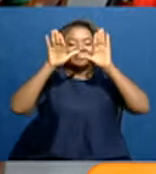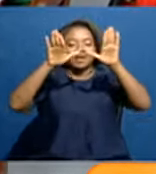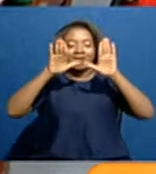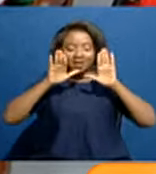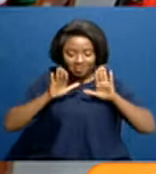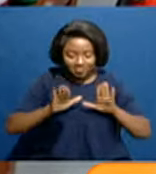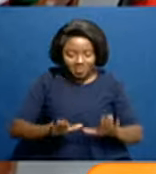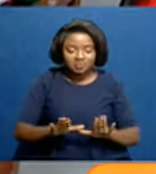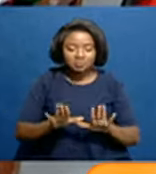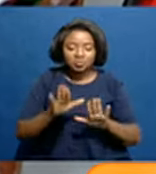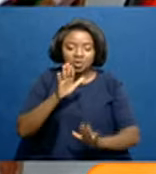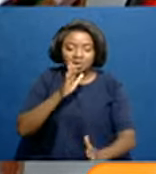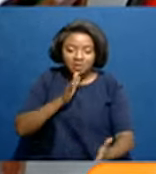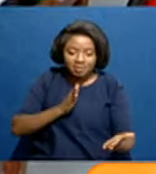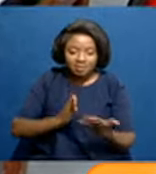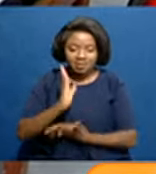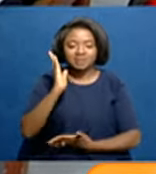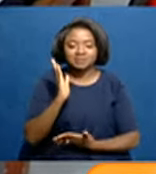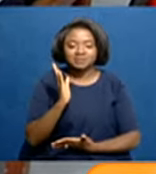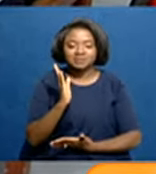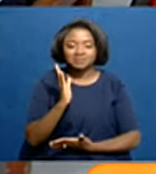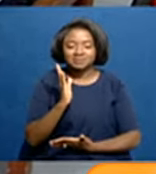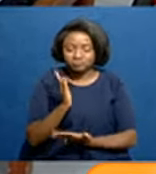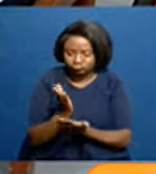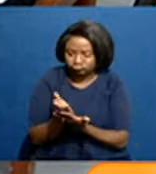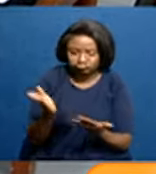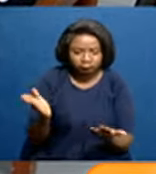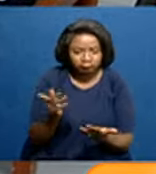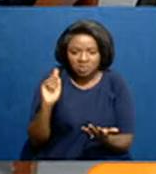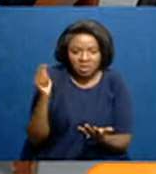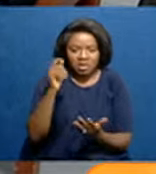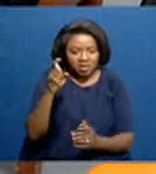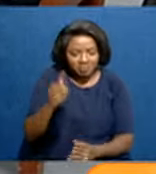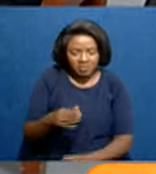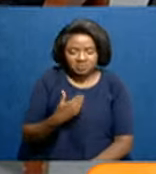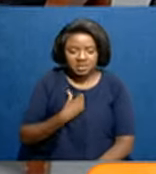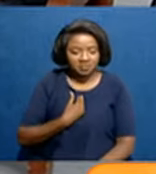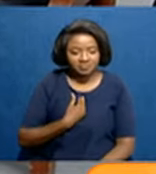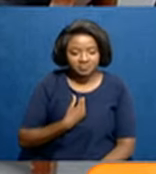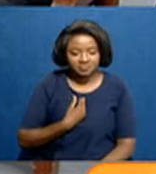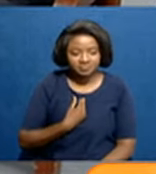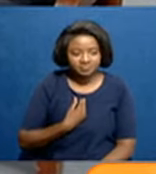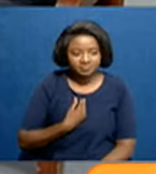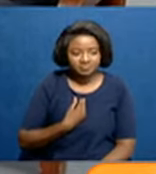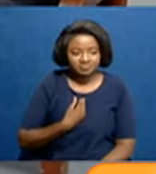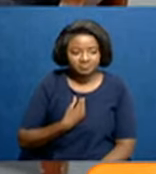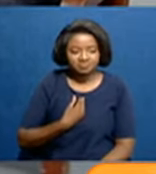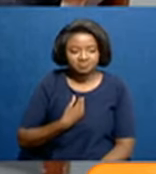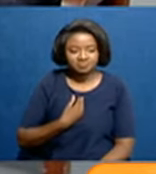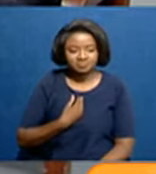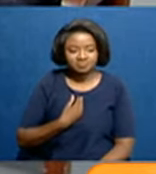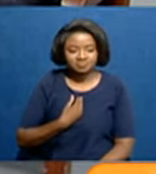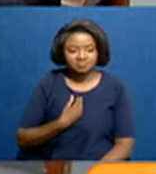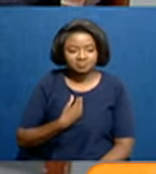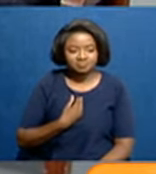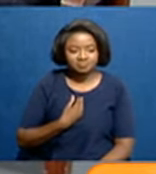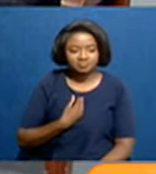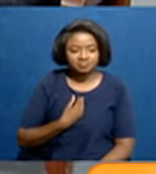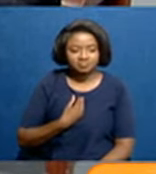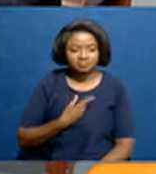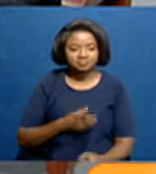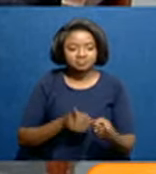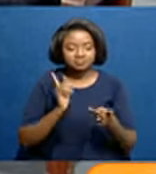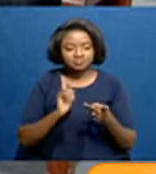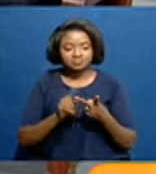Because, first of all, it is a right that Kenyans bequeath to themselves, Jeff. All right? Mm. Secondly,